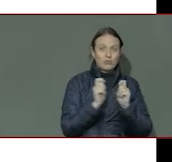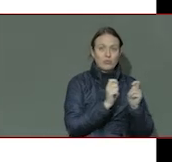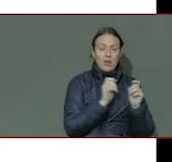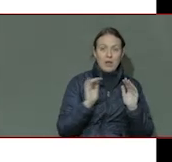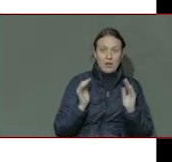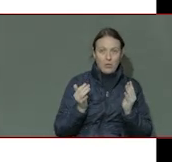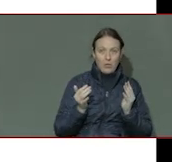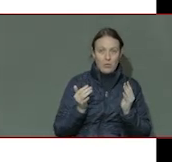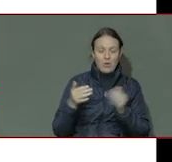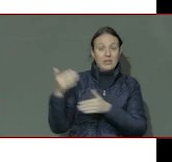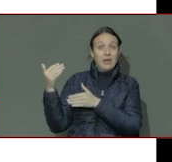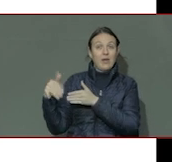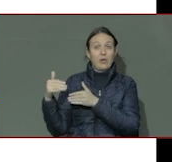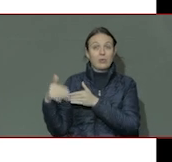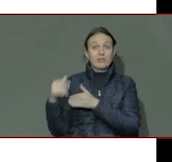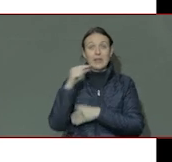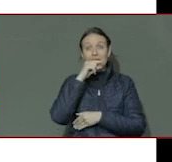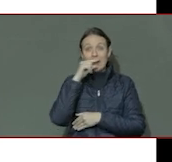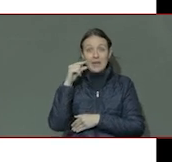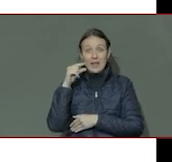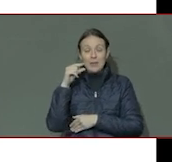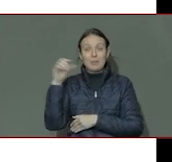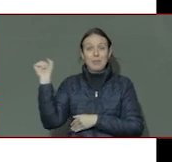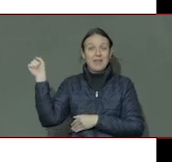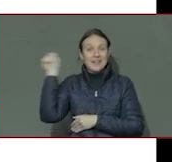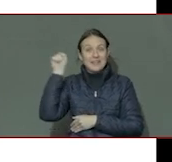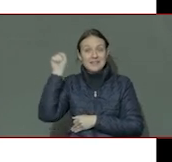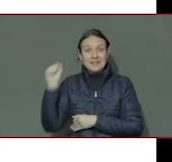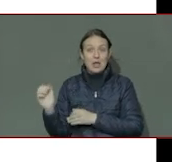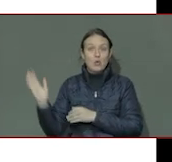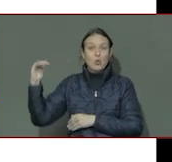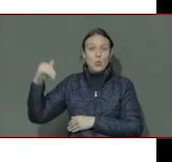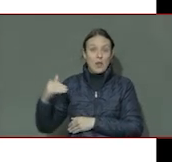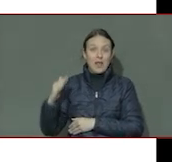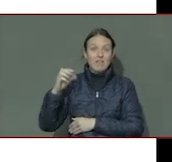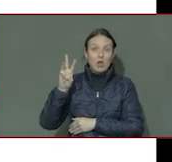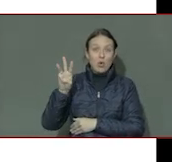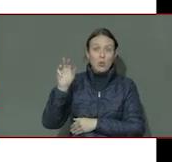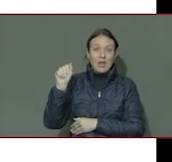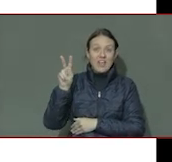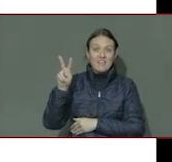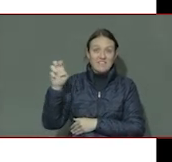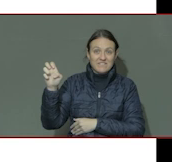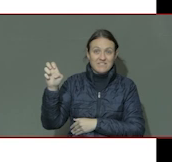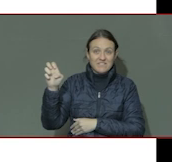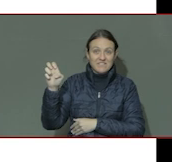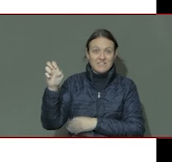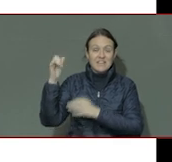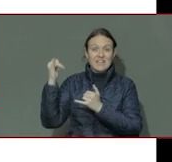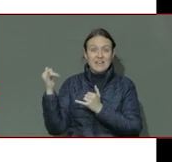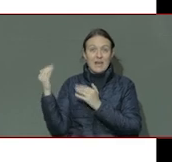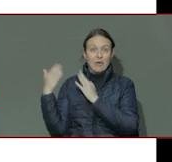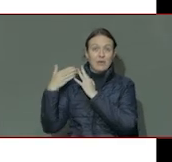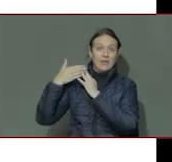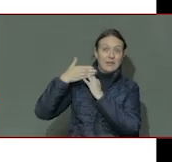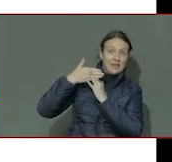the outside we talk about a sound wave. The moment it gets to the tympanum,